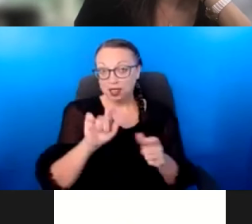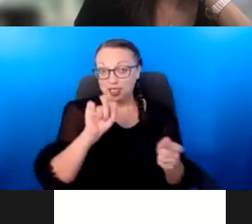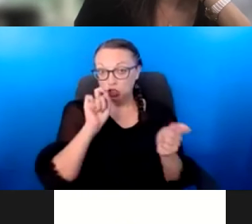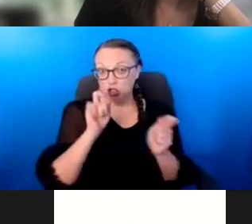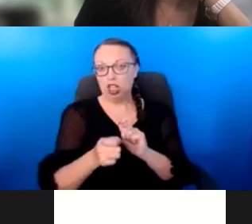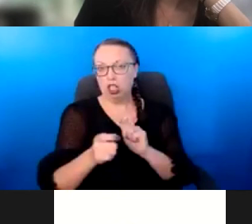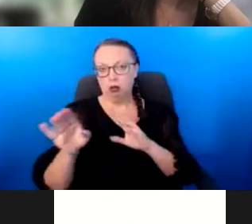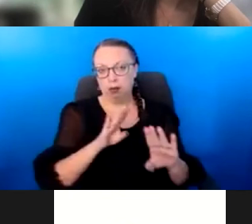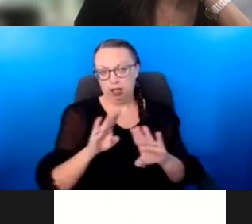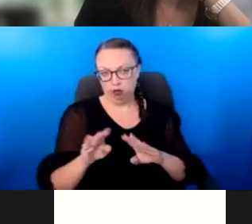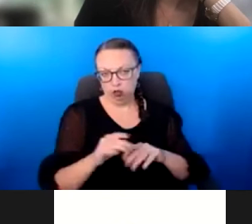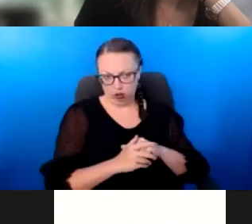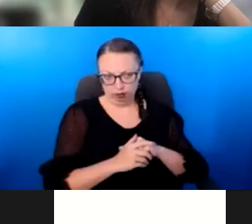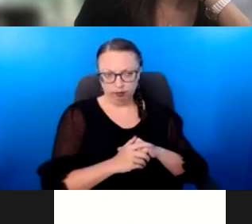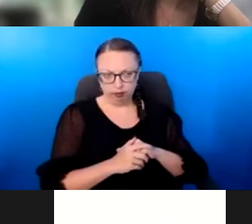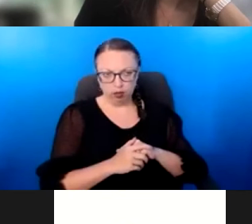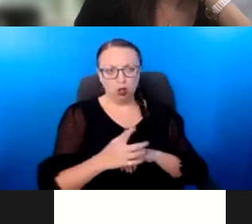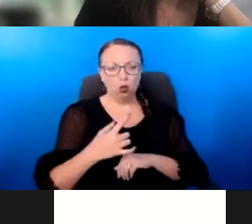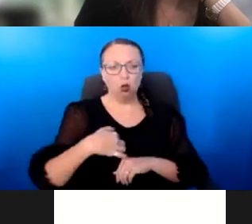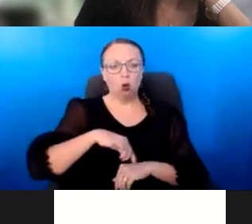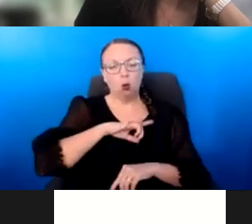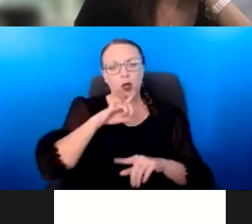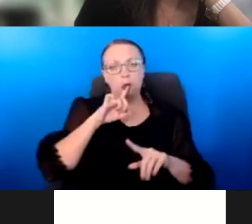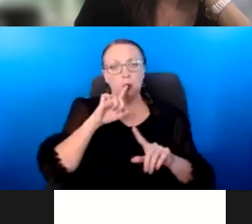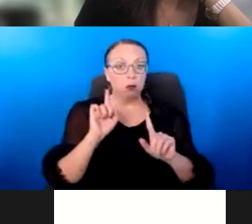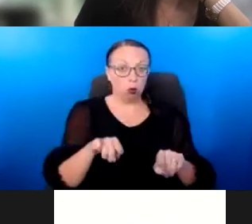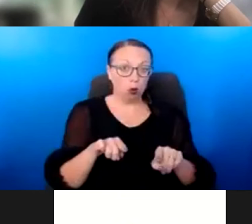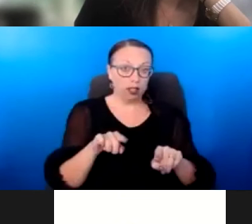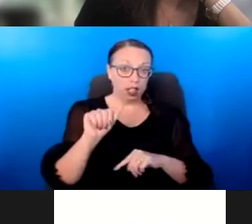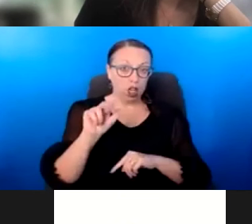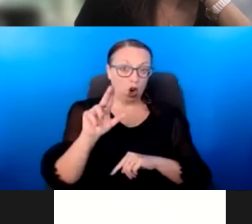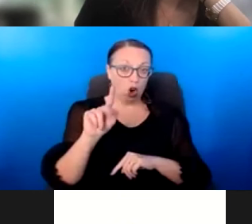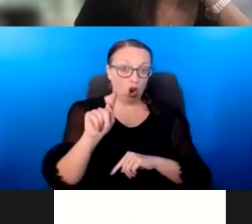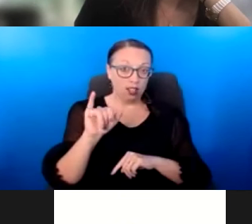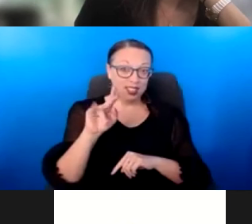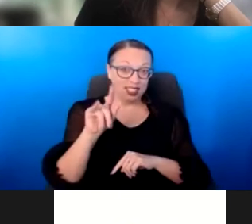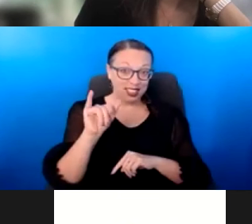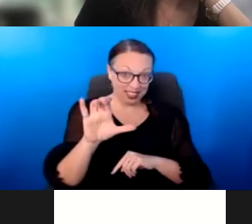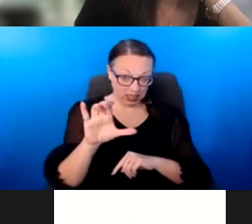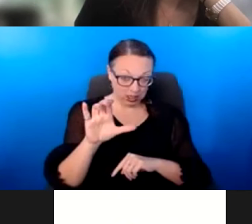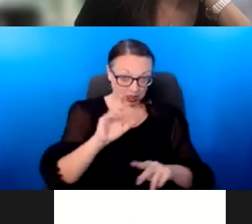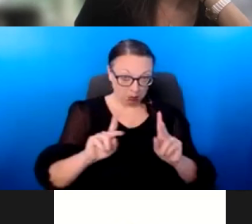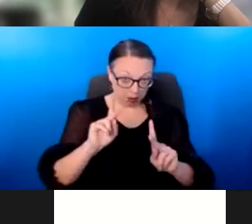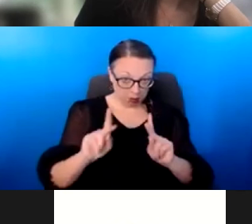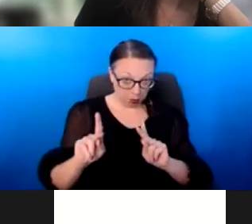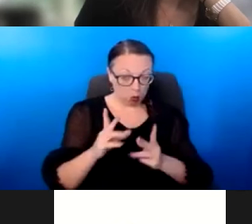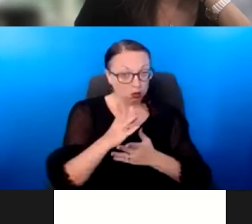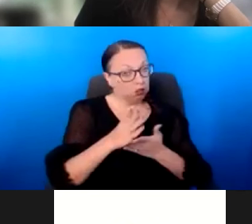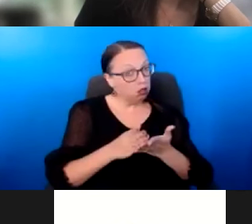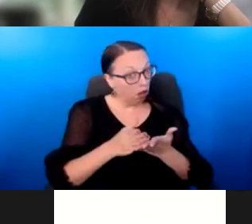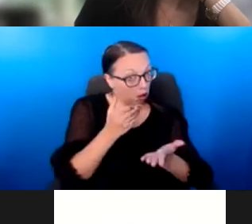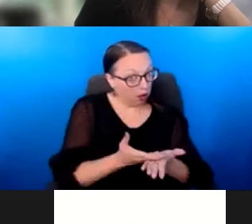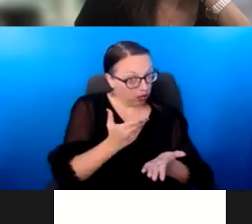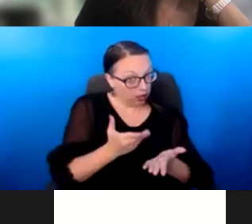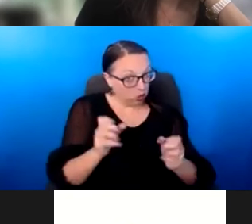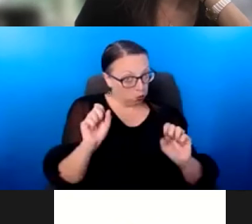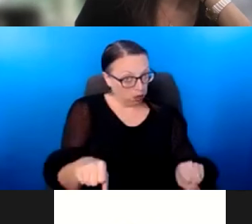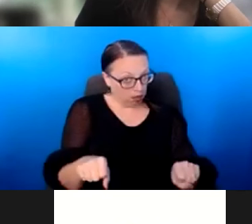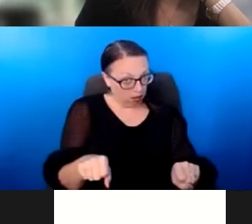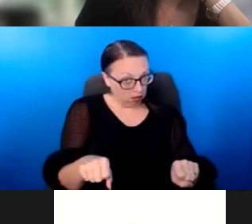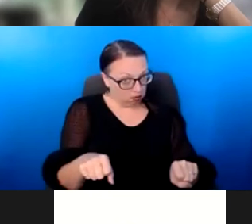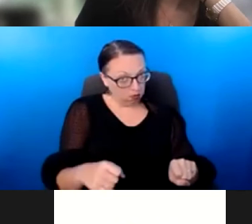behavior. We reported in our autistic subjects some evidence that you can. And again, if it